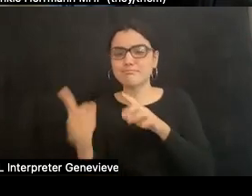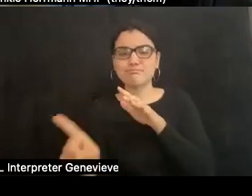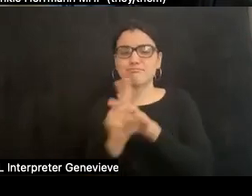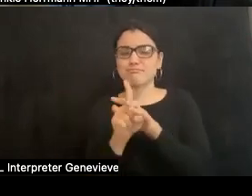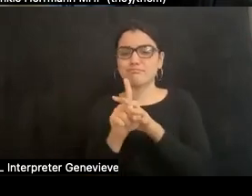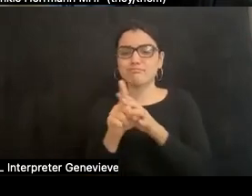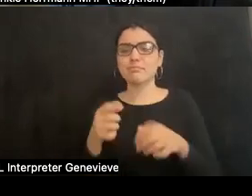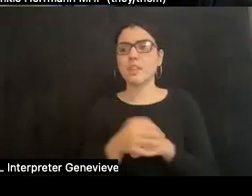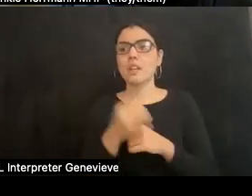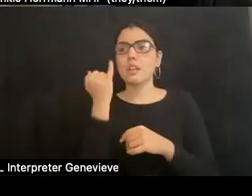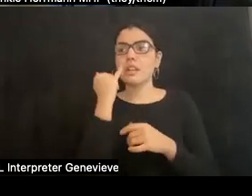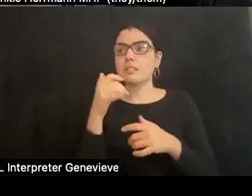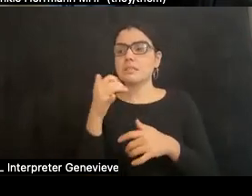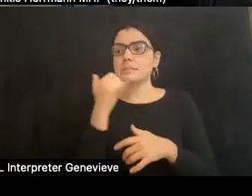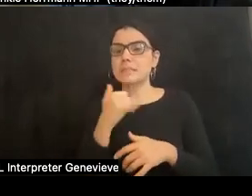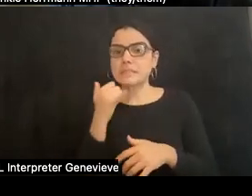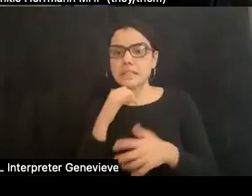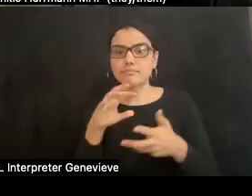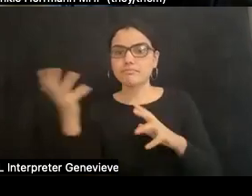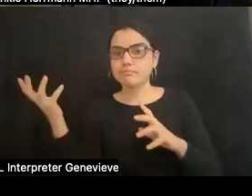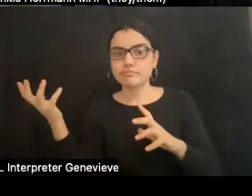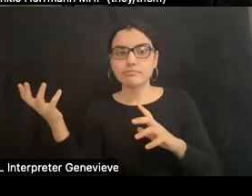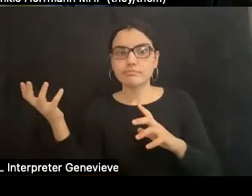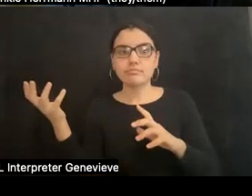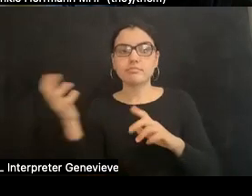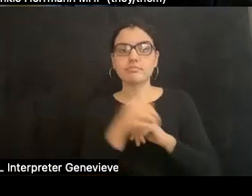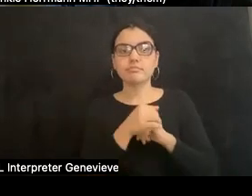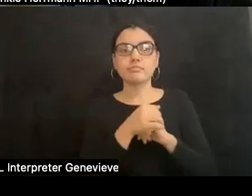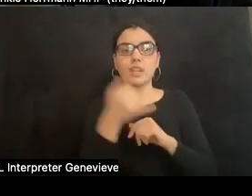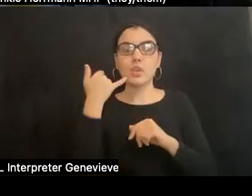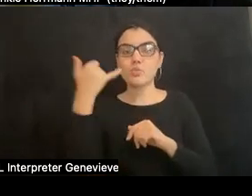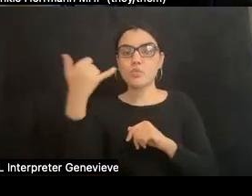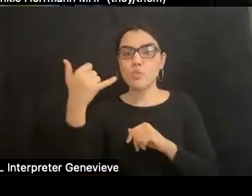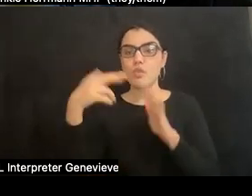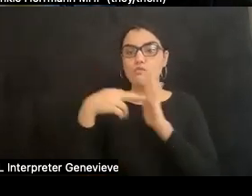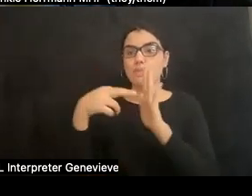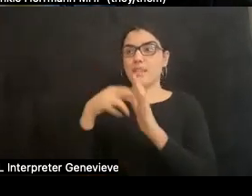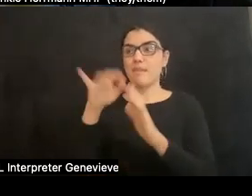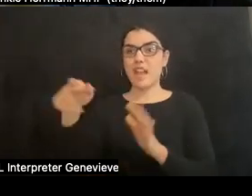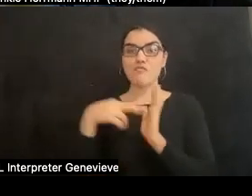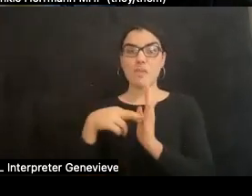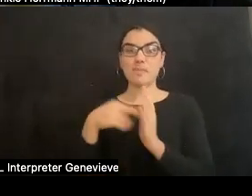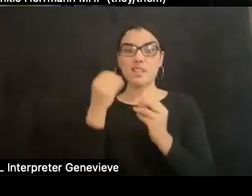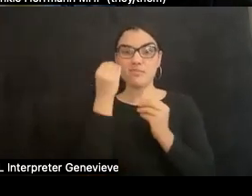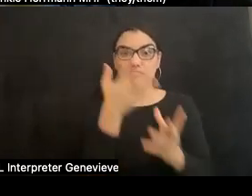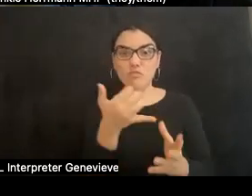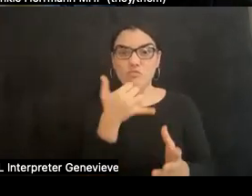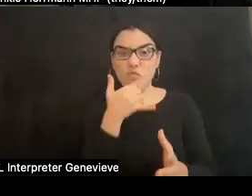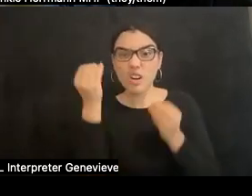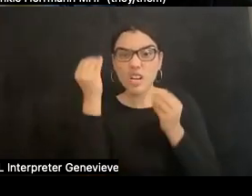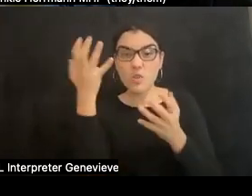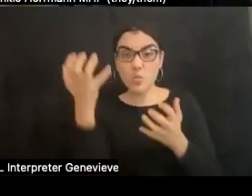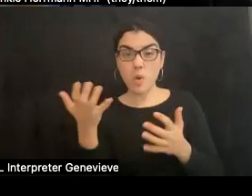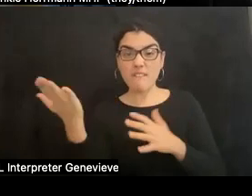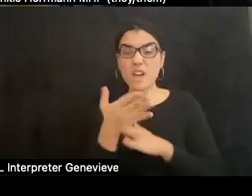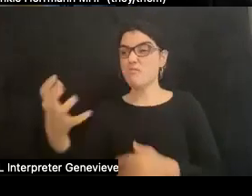let's say you went and called the representative and they told you the wrong information and you want to file a complaint about